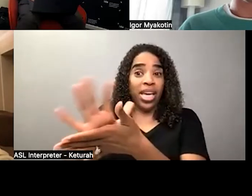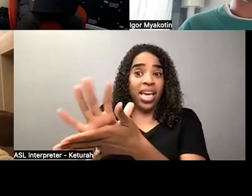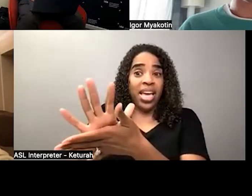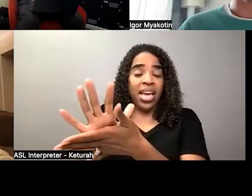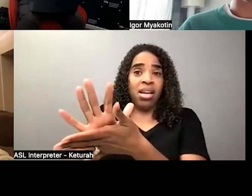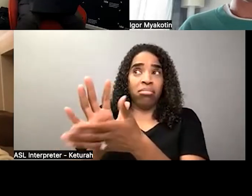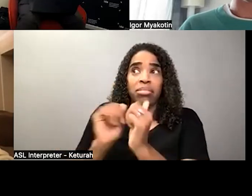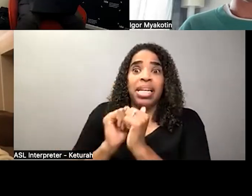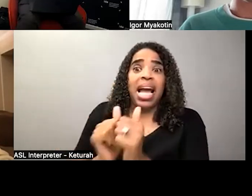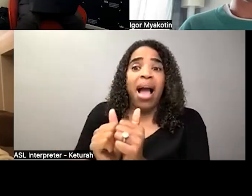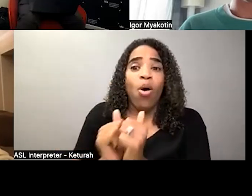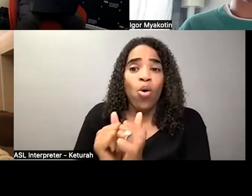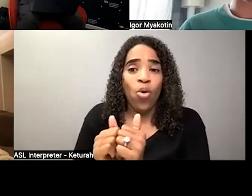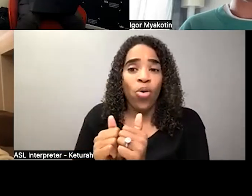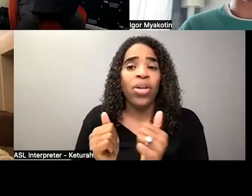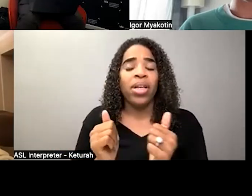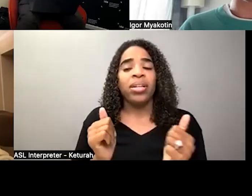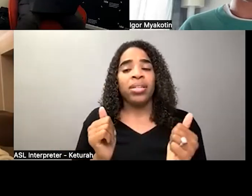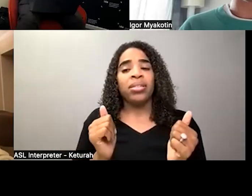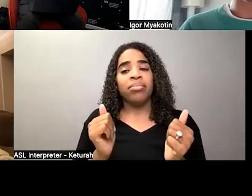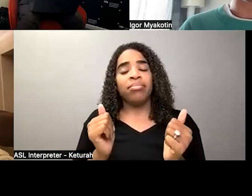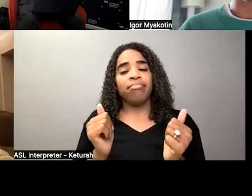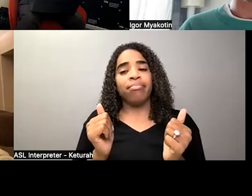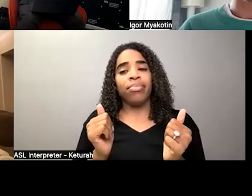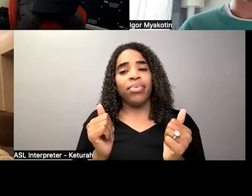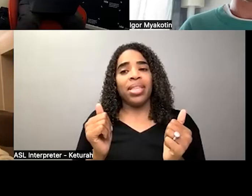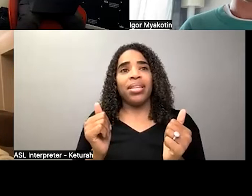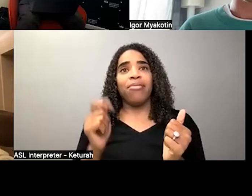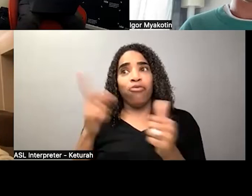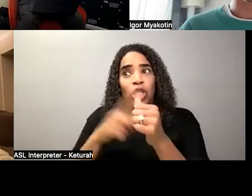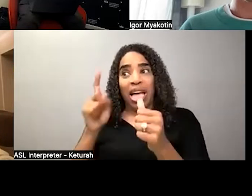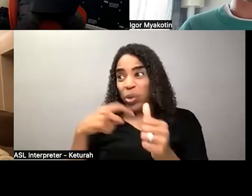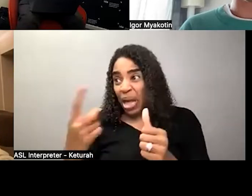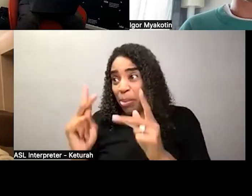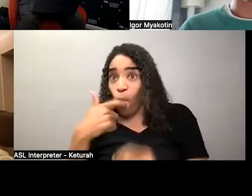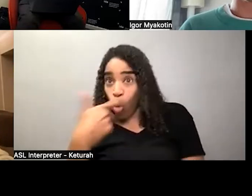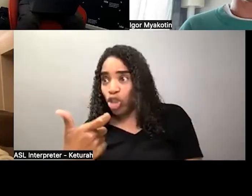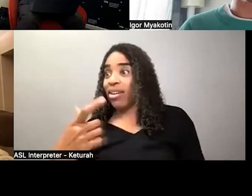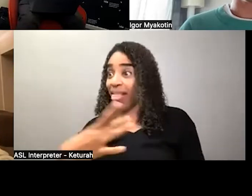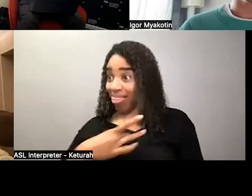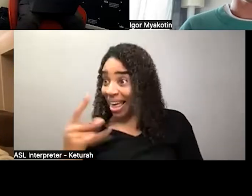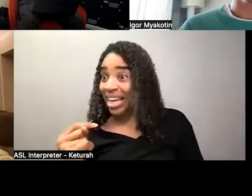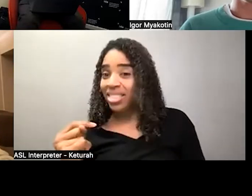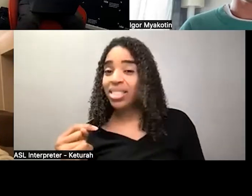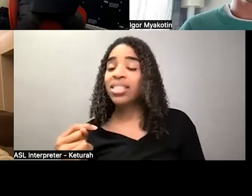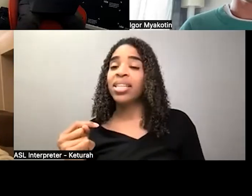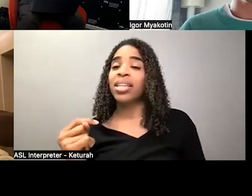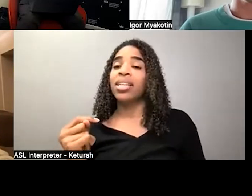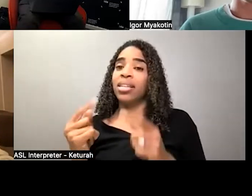people, you have to make them like it, and then somehow they're the ones who will at the end watch